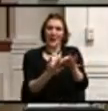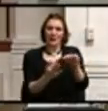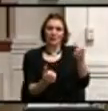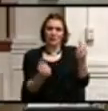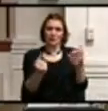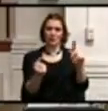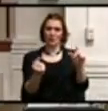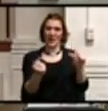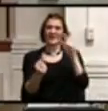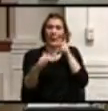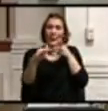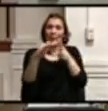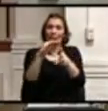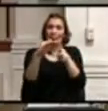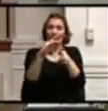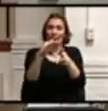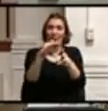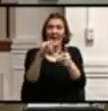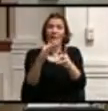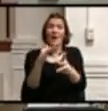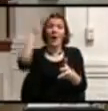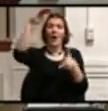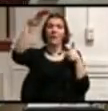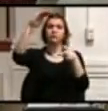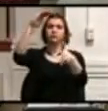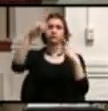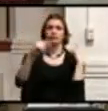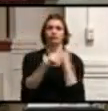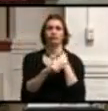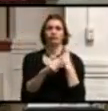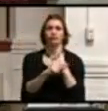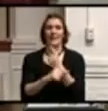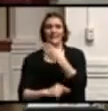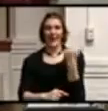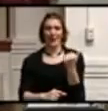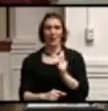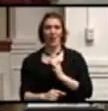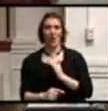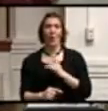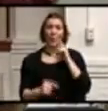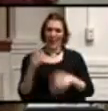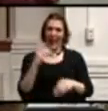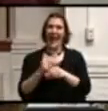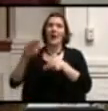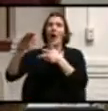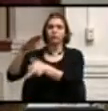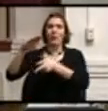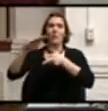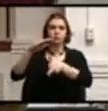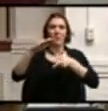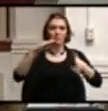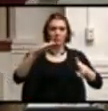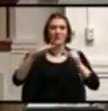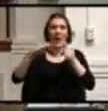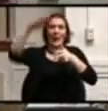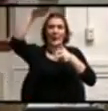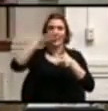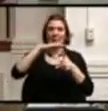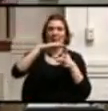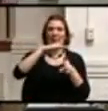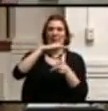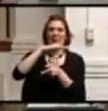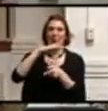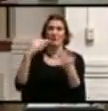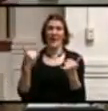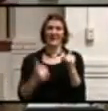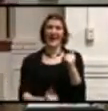to fit through the door, and they just make it, which is why the larger ones that are in here now will go back here. We have 14-foot